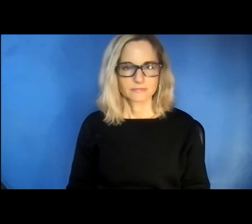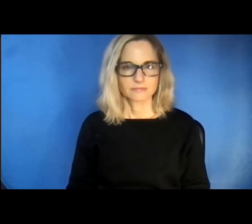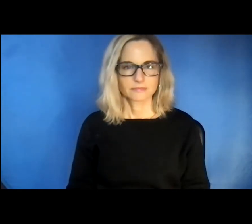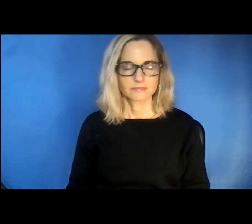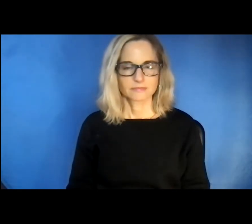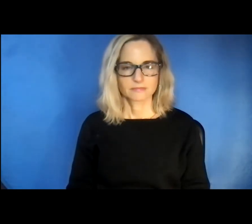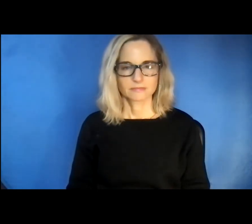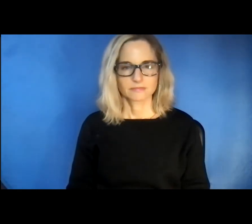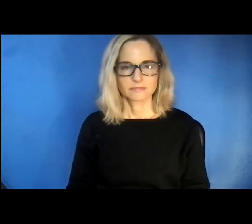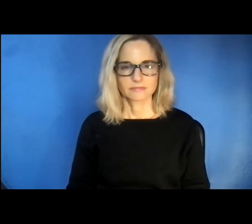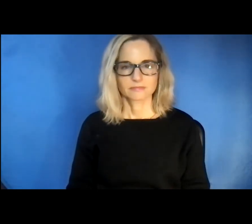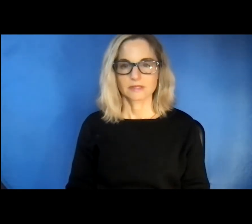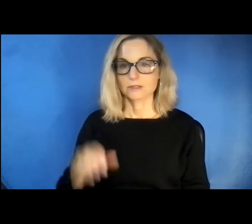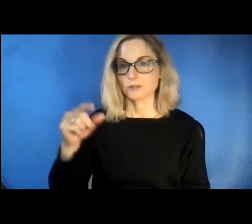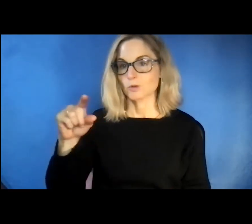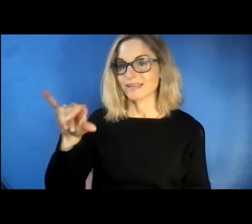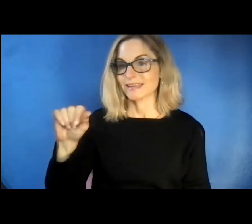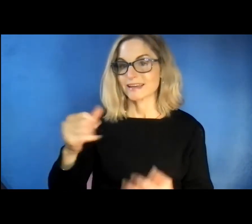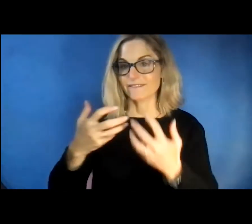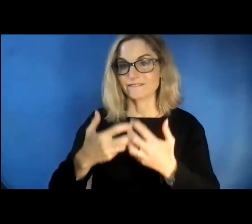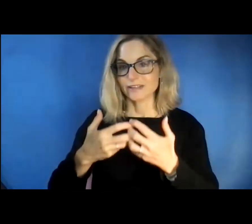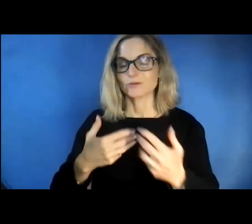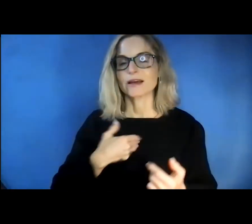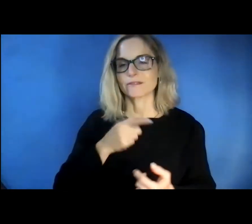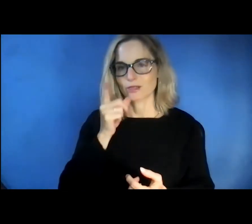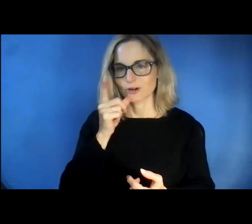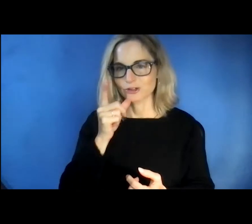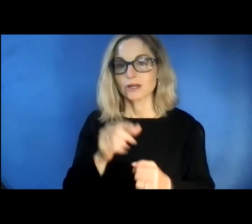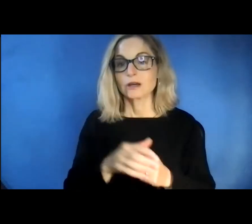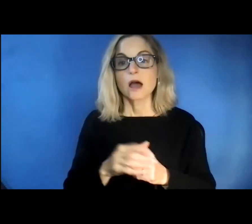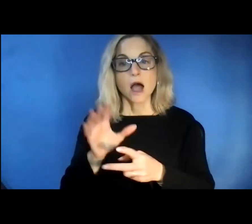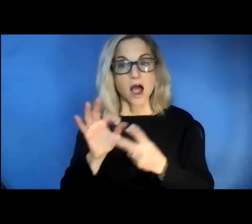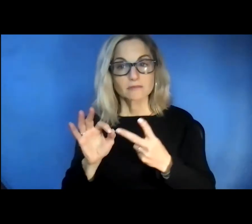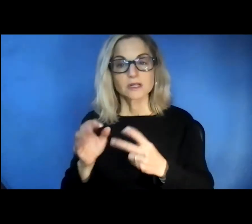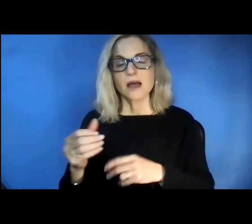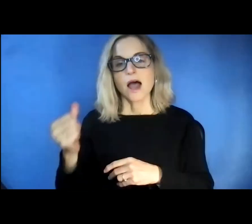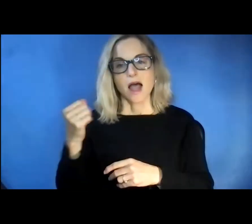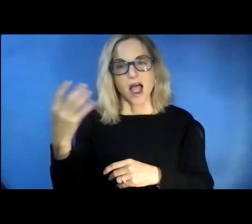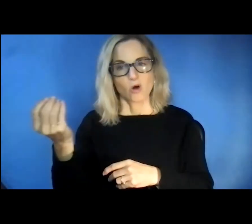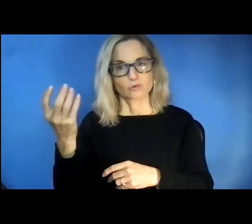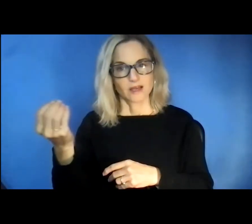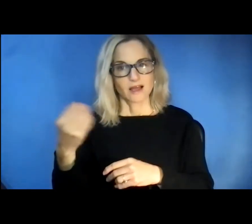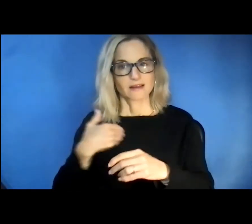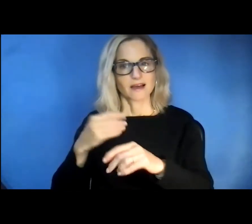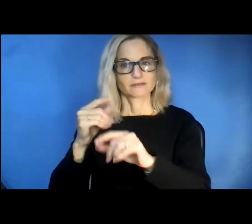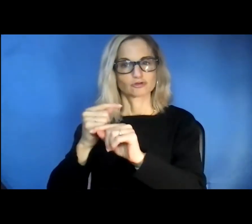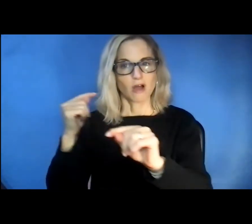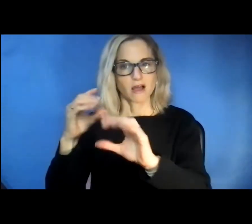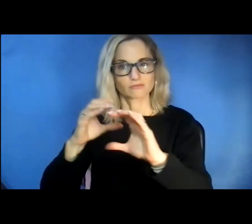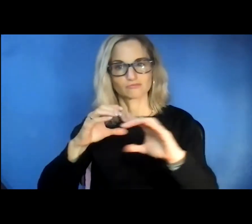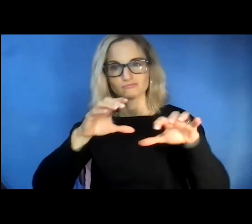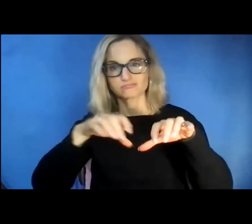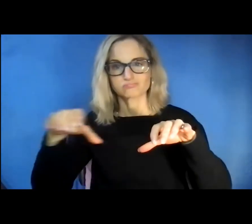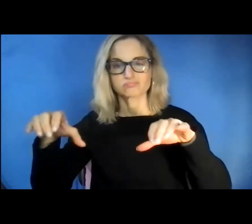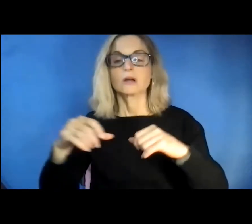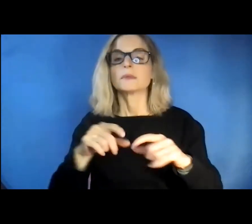So it's lunchtime at the Gigafactory. In addition to the food trucks outside, there's also this cafeteria here where you could get things like soups, salads,